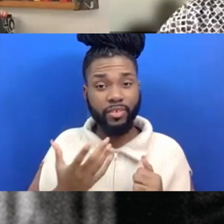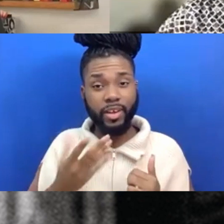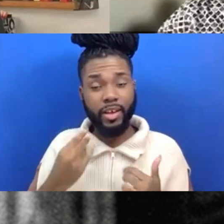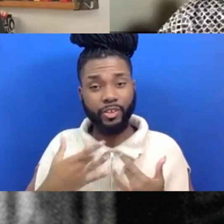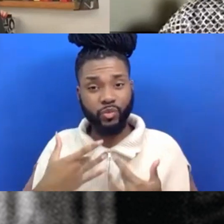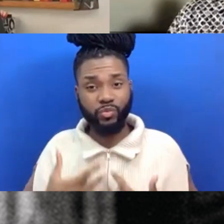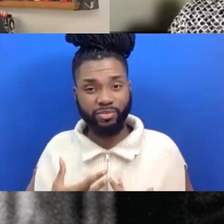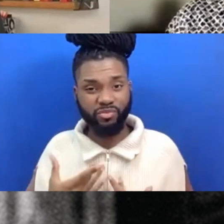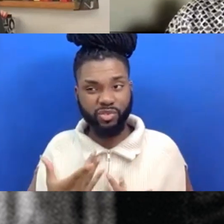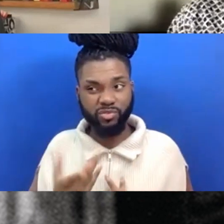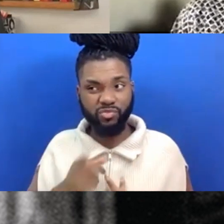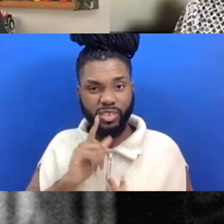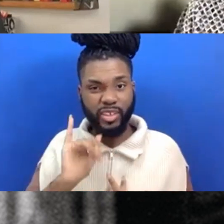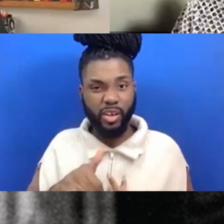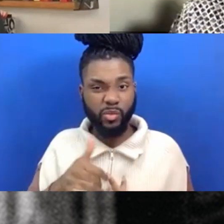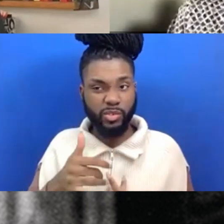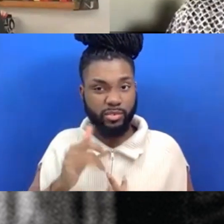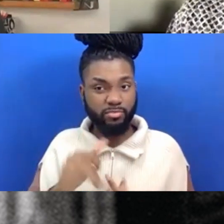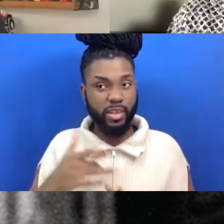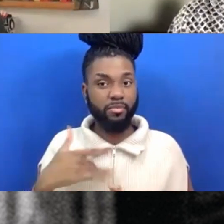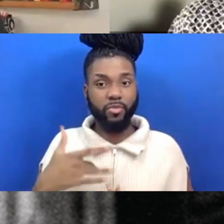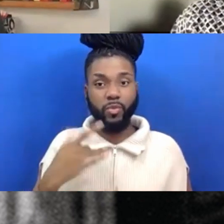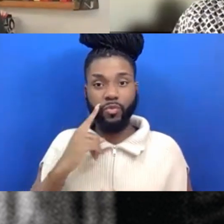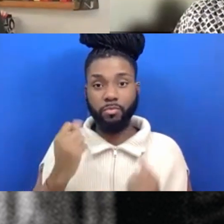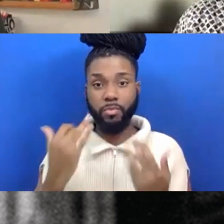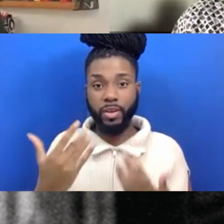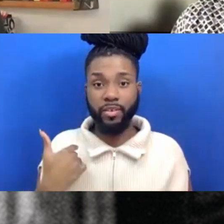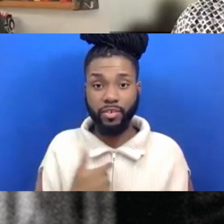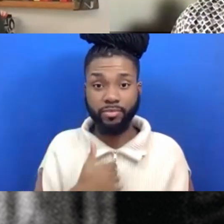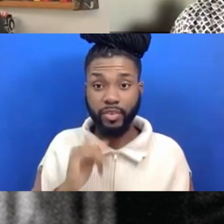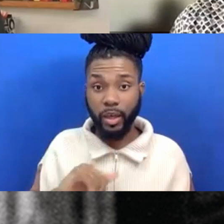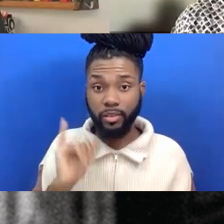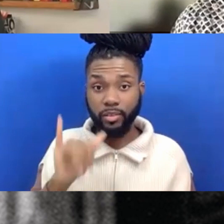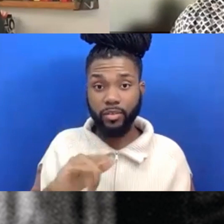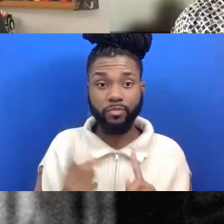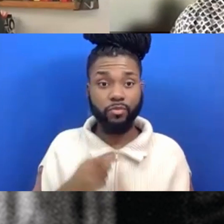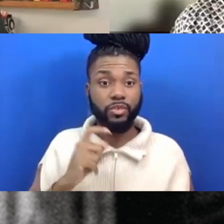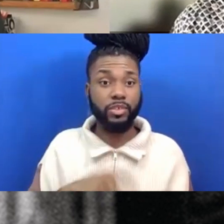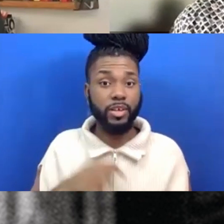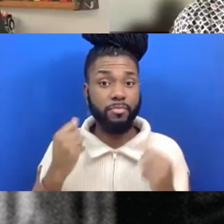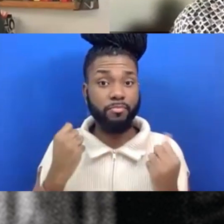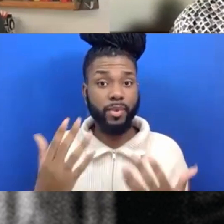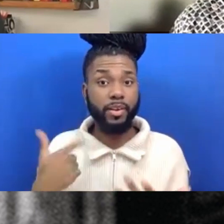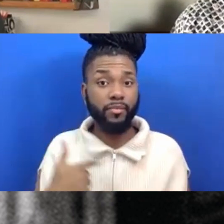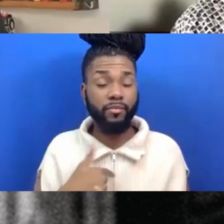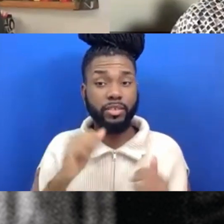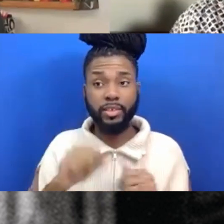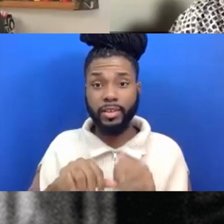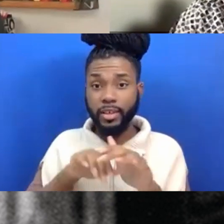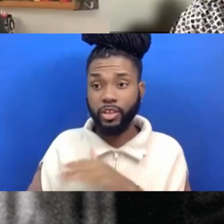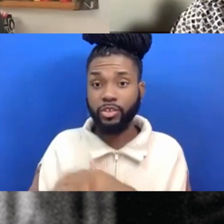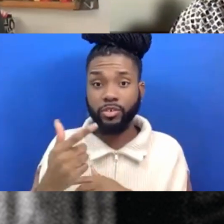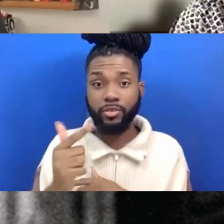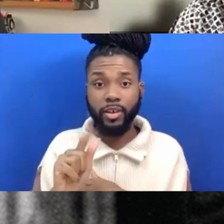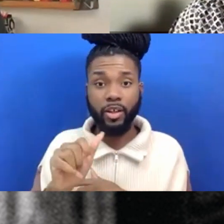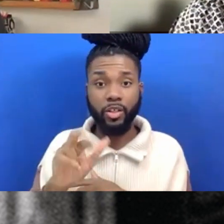that moment for so many of us. It was the first time that a lot of us could go back into a gallery, or we